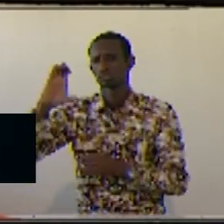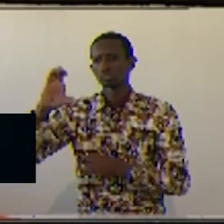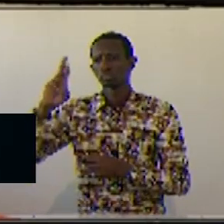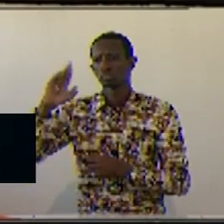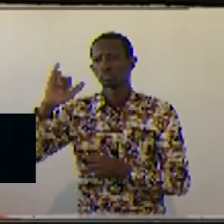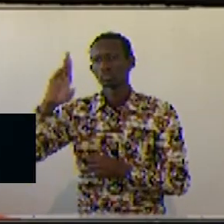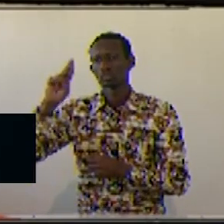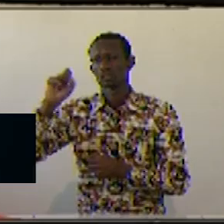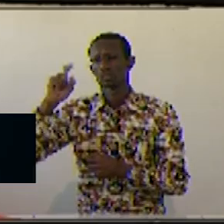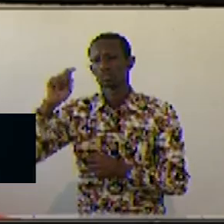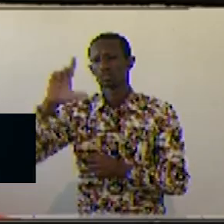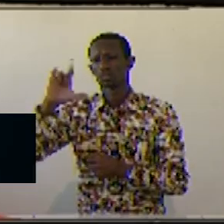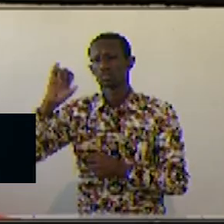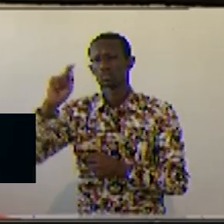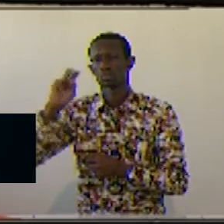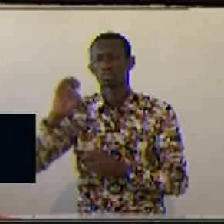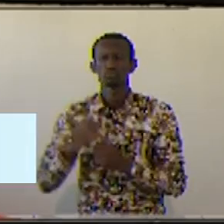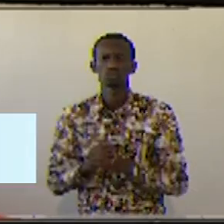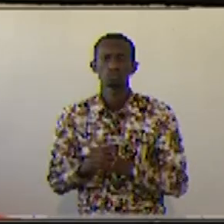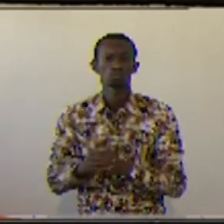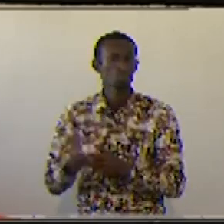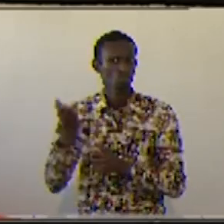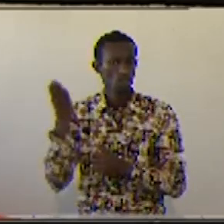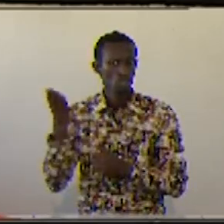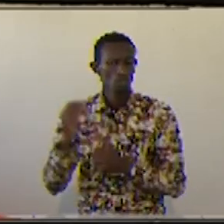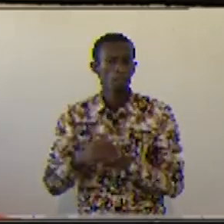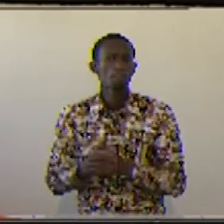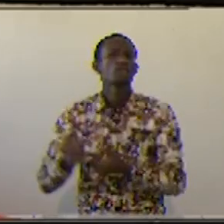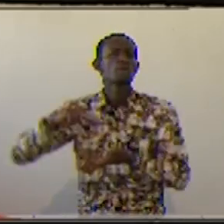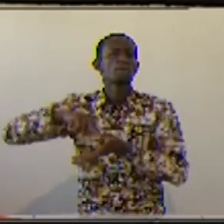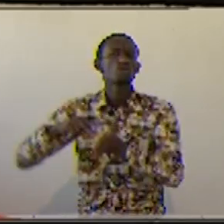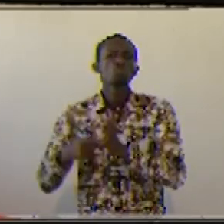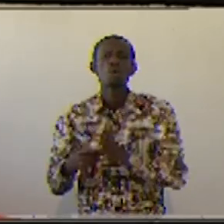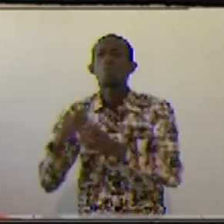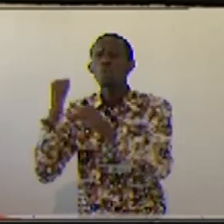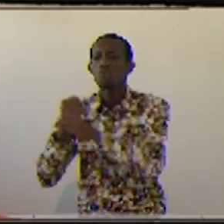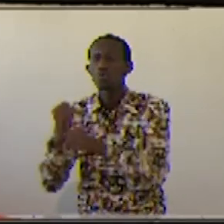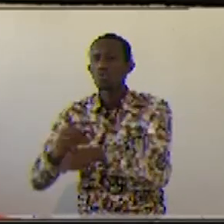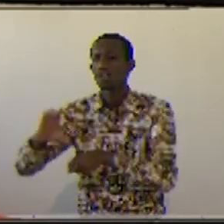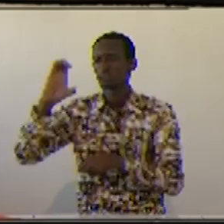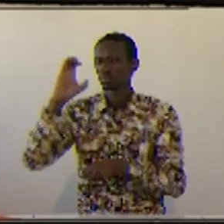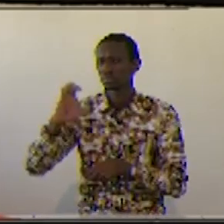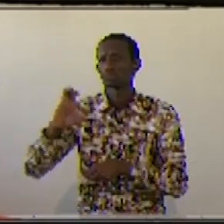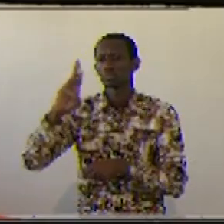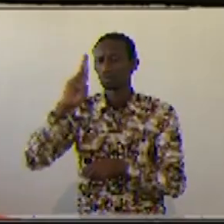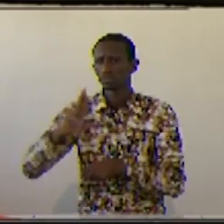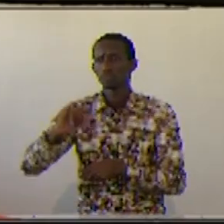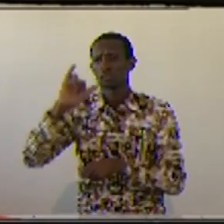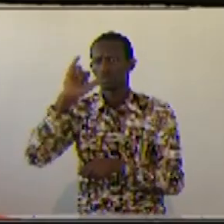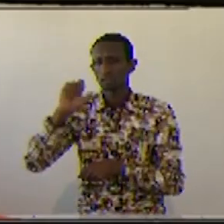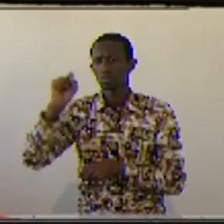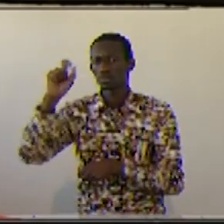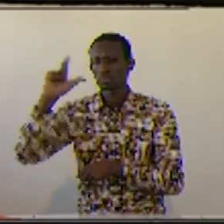Yes, you remember. Crystallization means making crystals. So if you have a